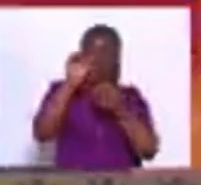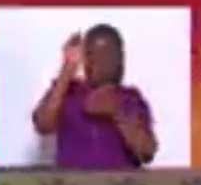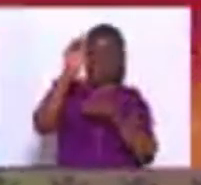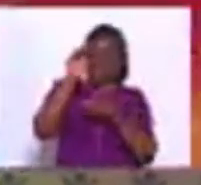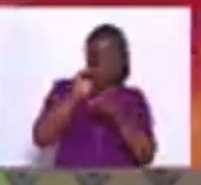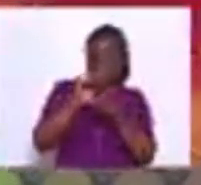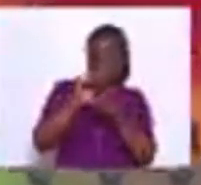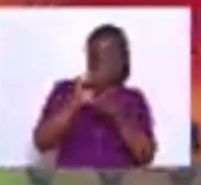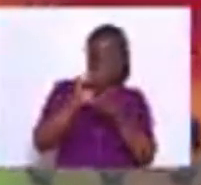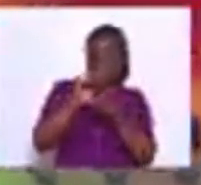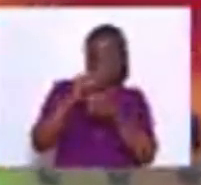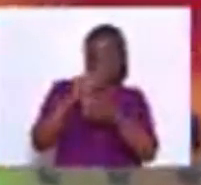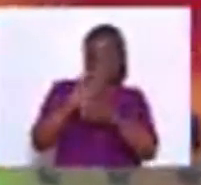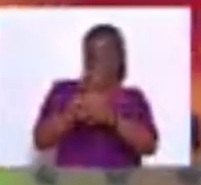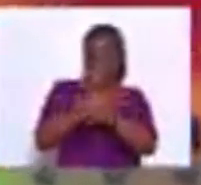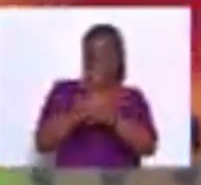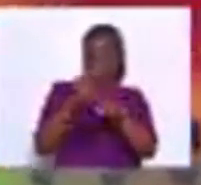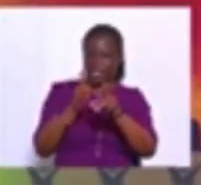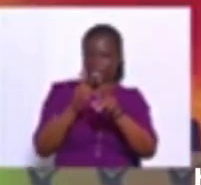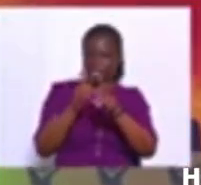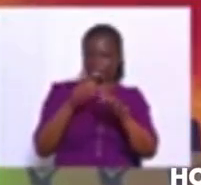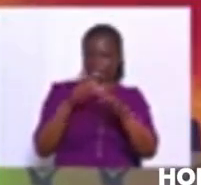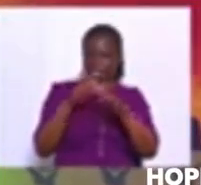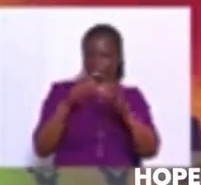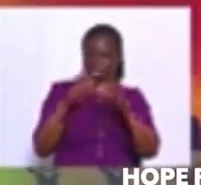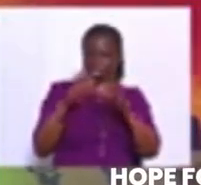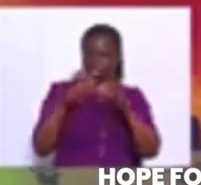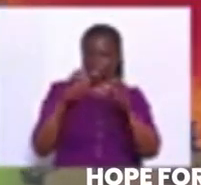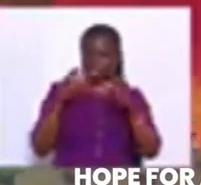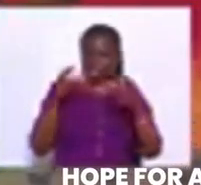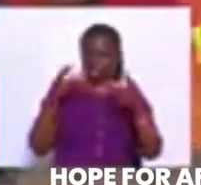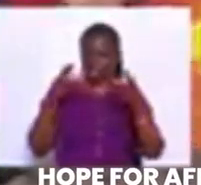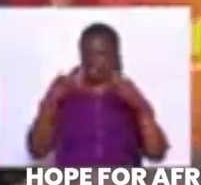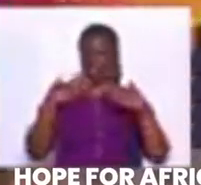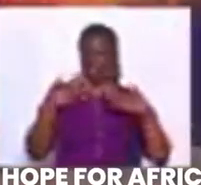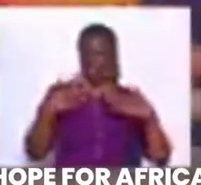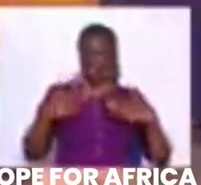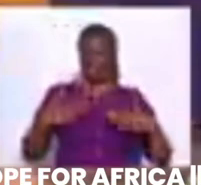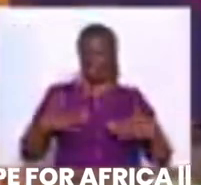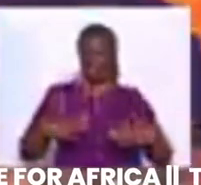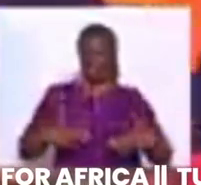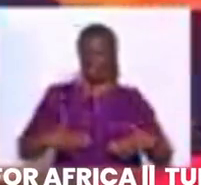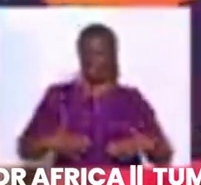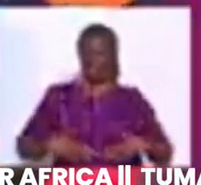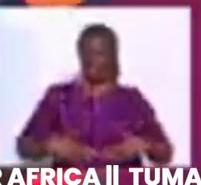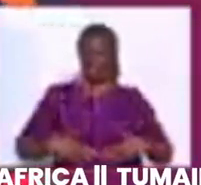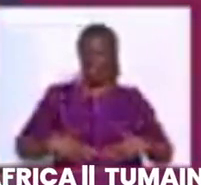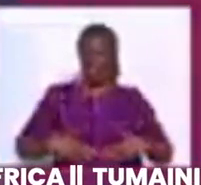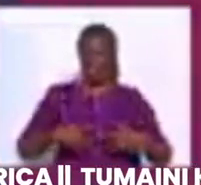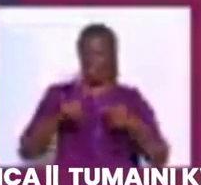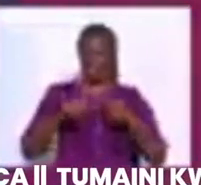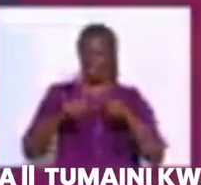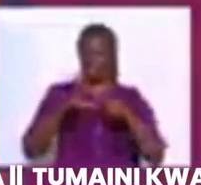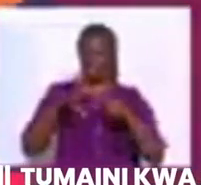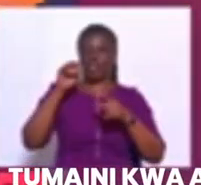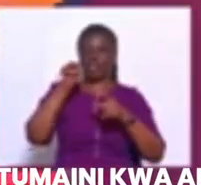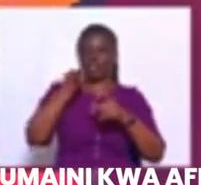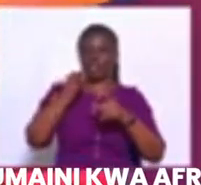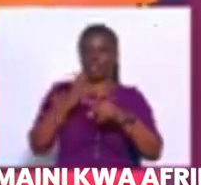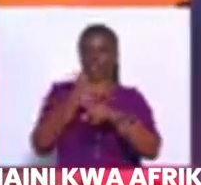that would have been picked up are now growing and growing until you have the disease.